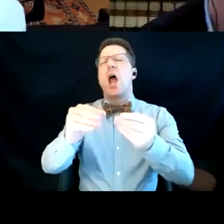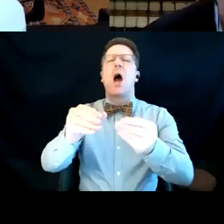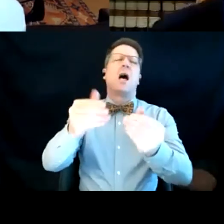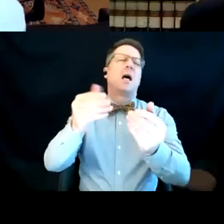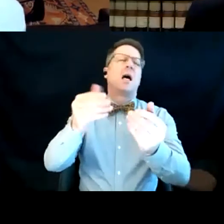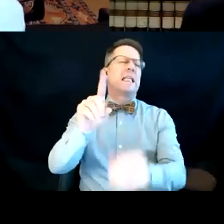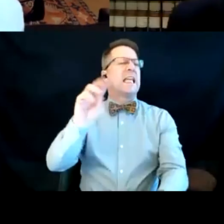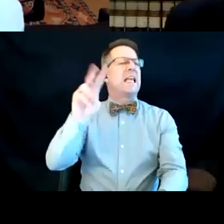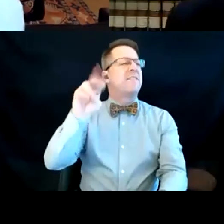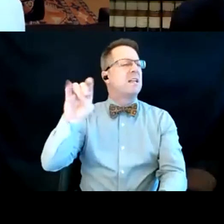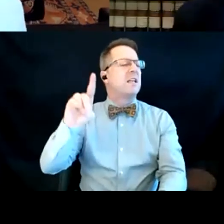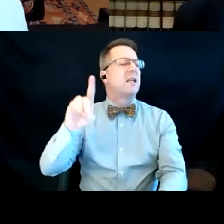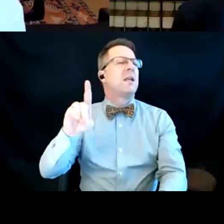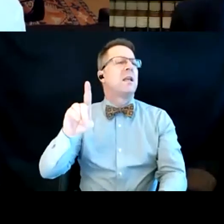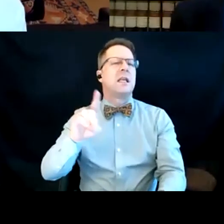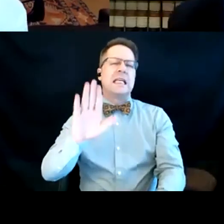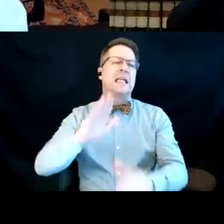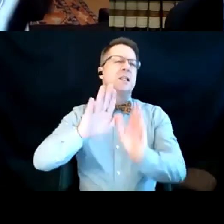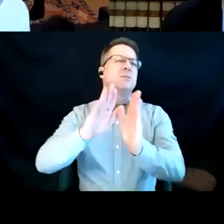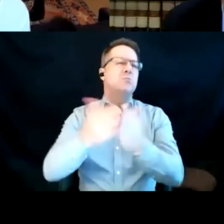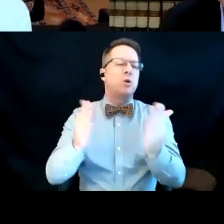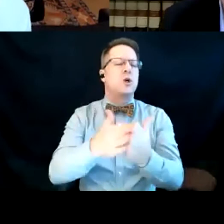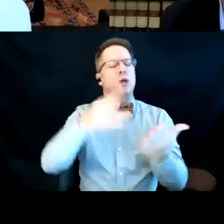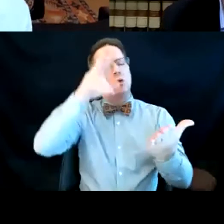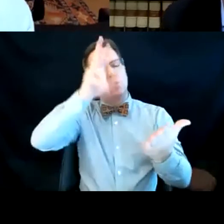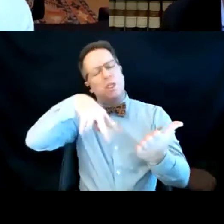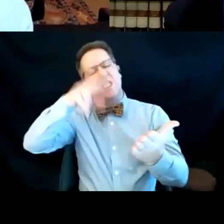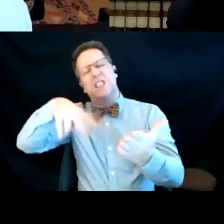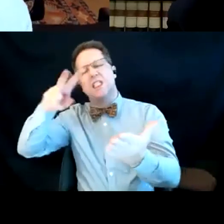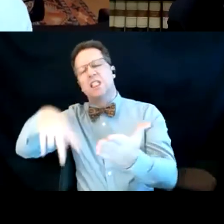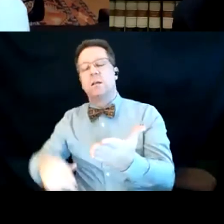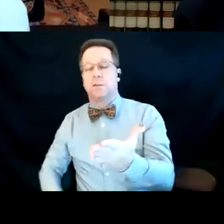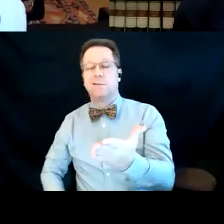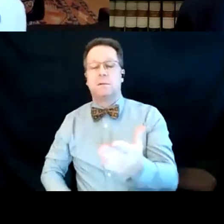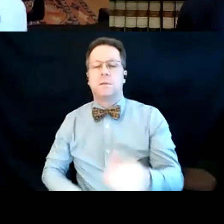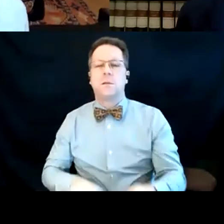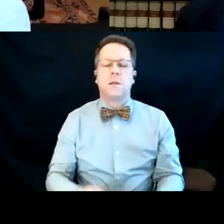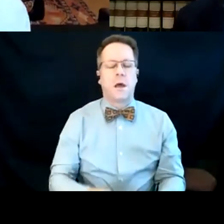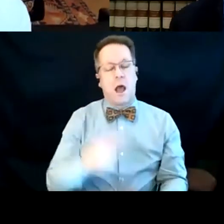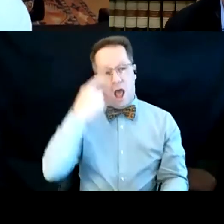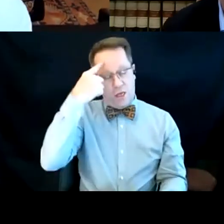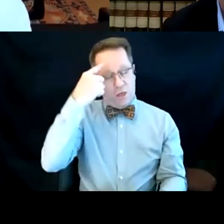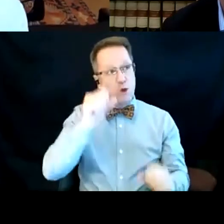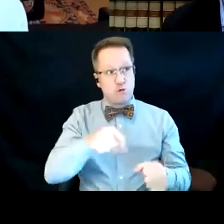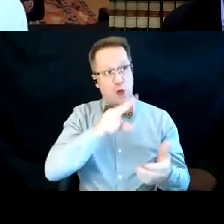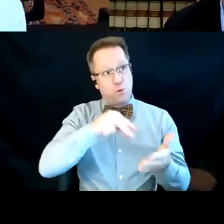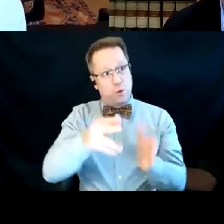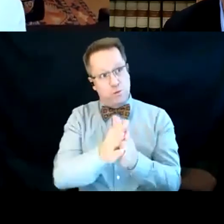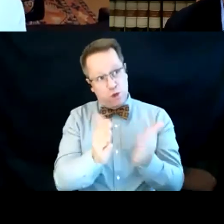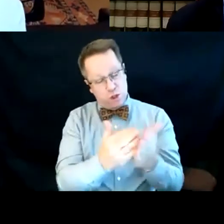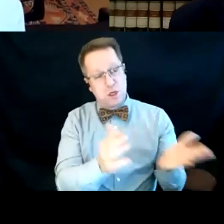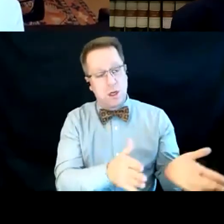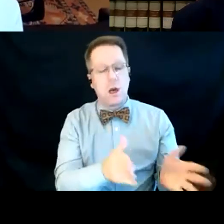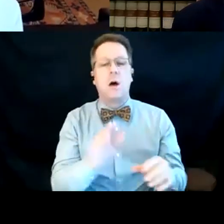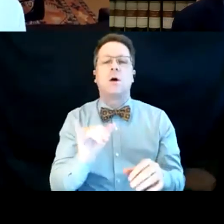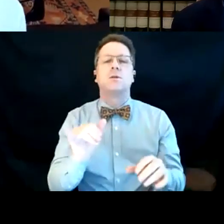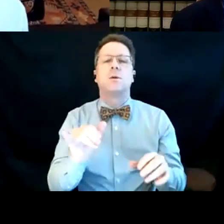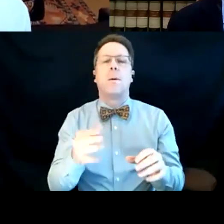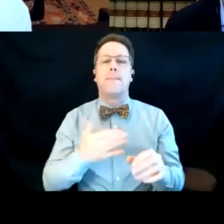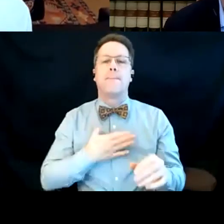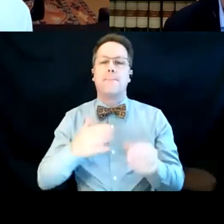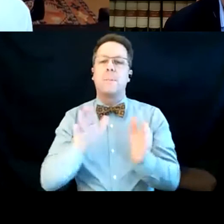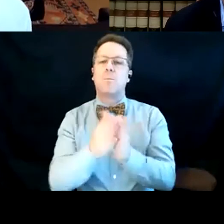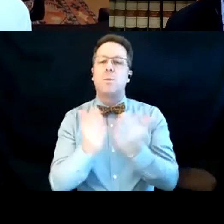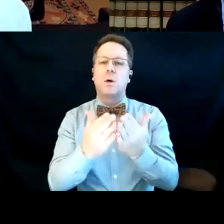But what do you have to say to us now? So I think you could read my book. You could also read the quote that I begin my book with, which